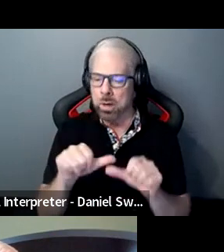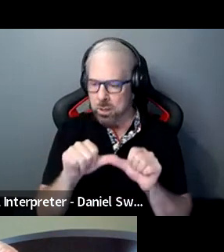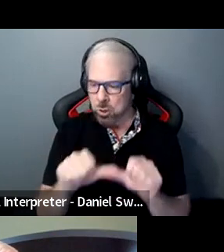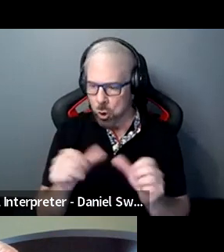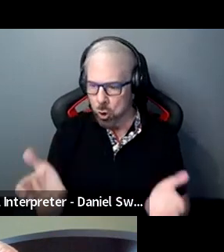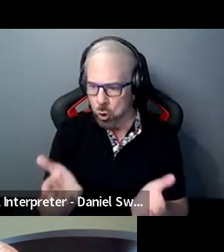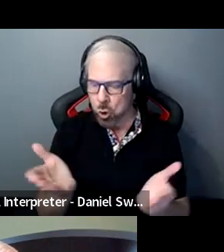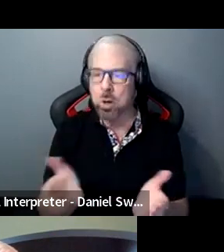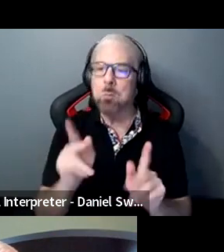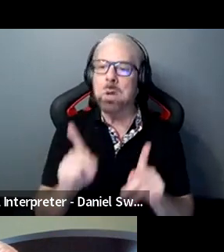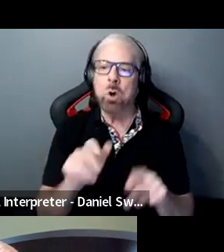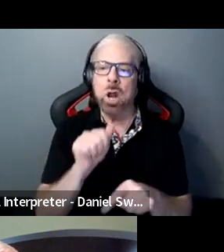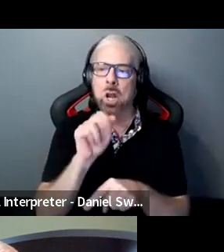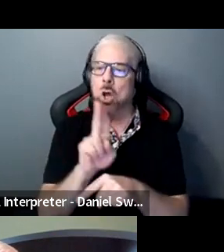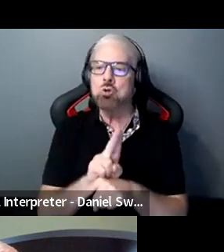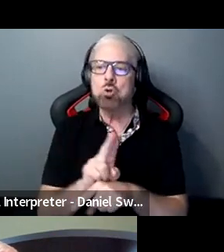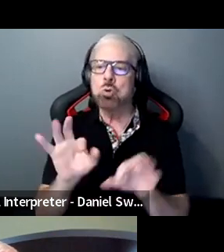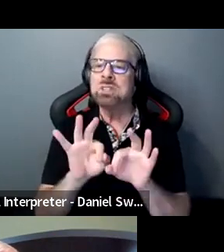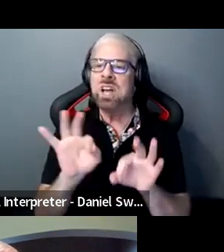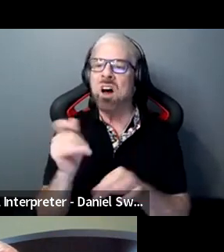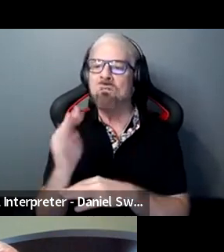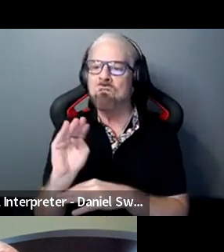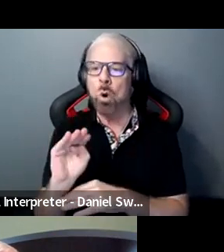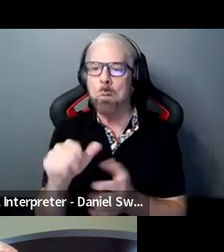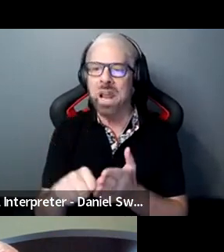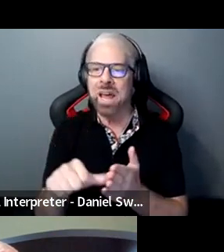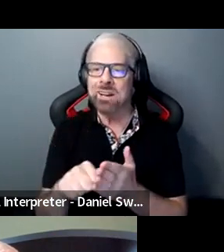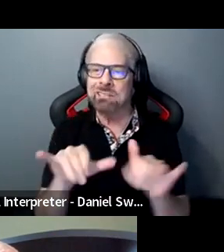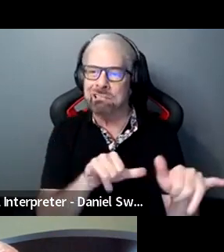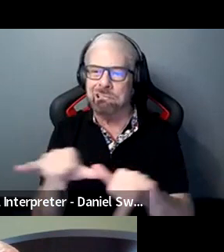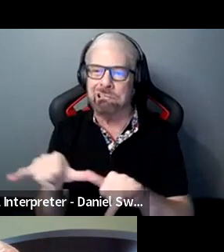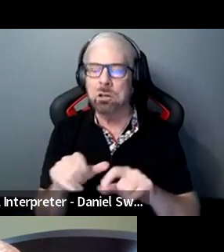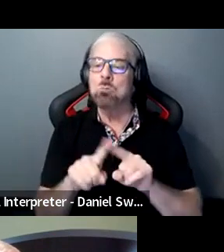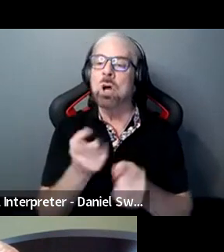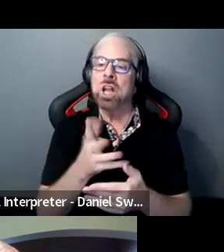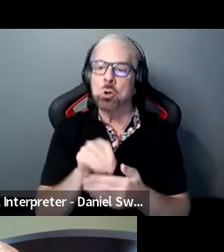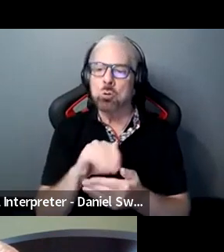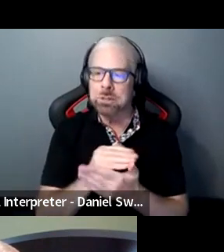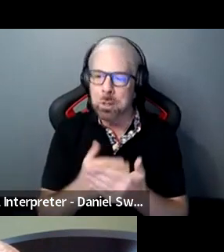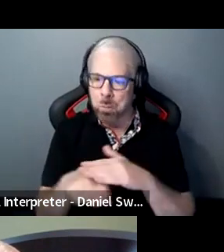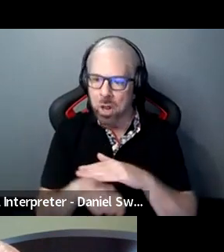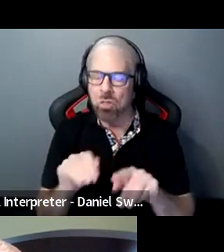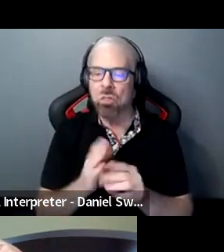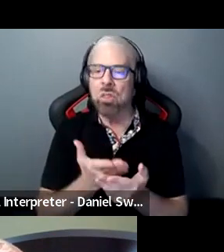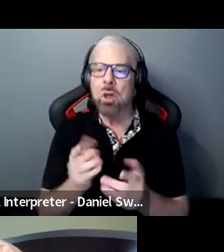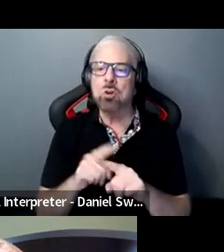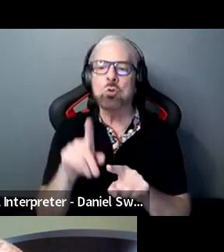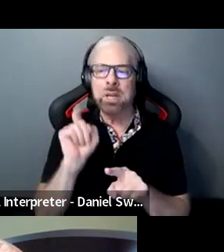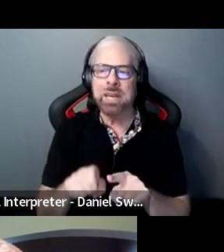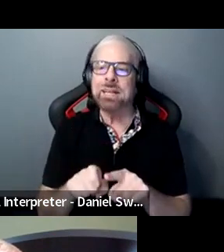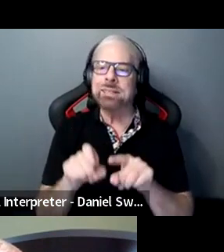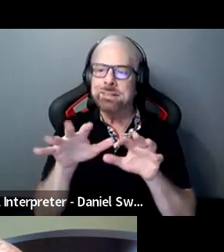encourage people to not use a form letter. We'll put some basic stuff in there, but I think you really have to fill that in with your